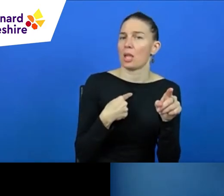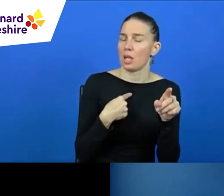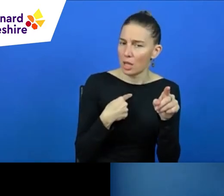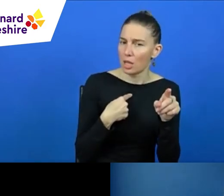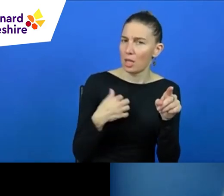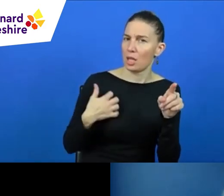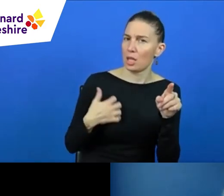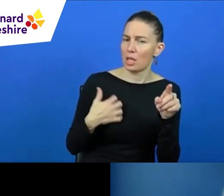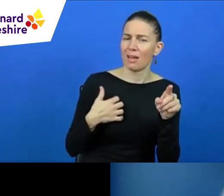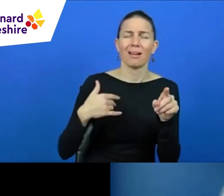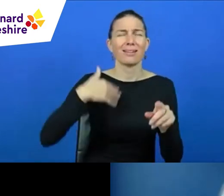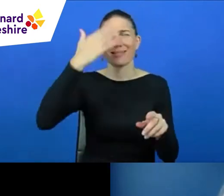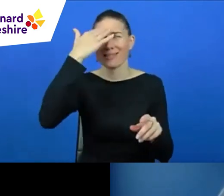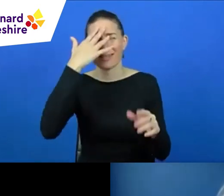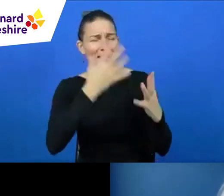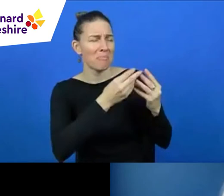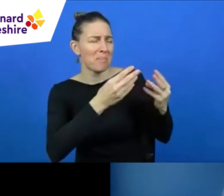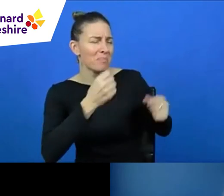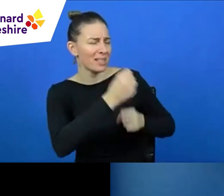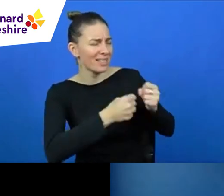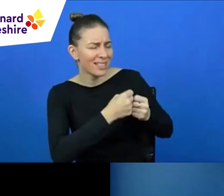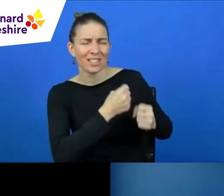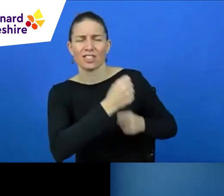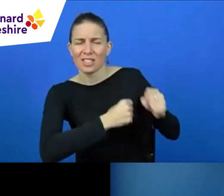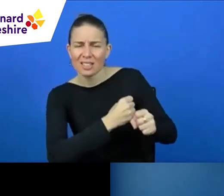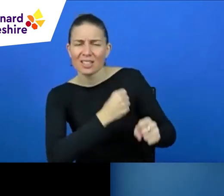I would have known for years, who've really tried to look